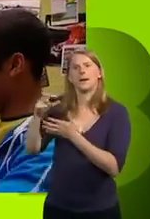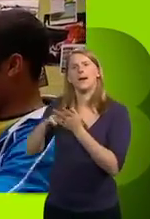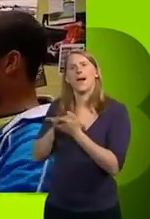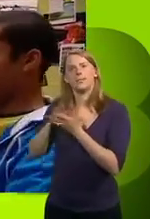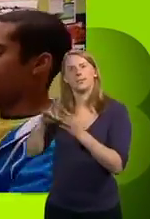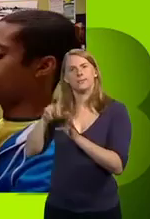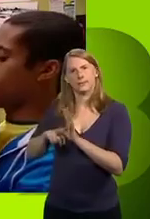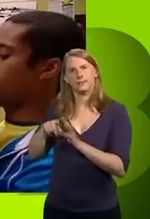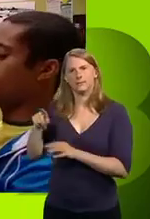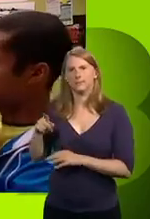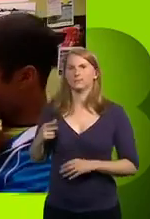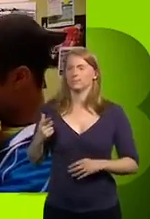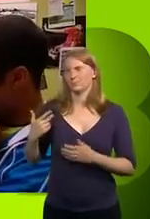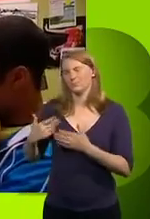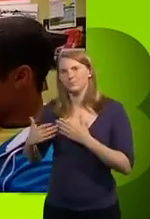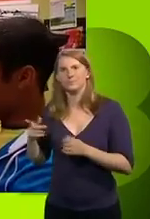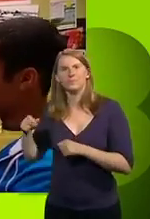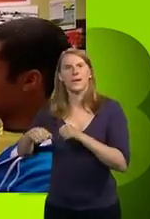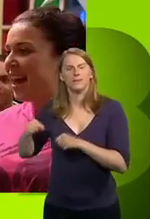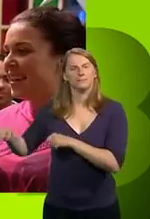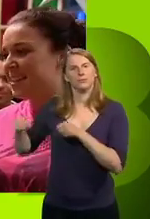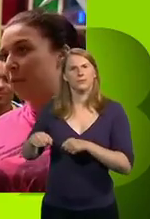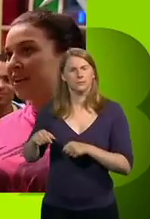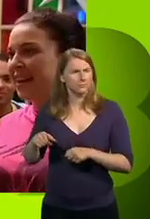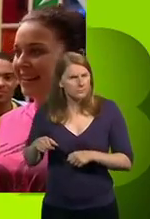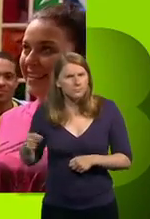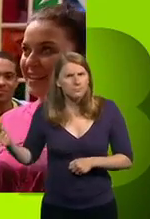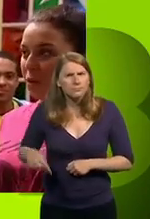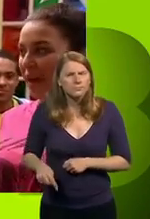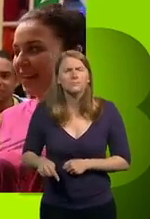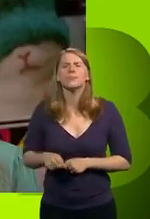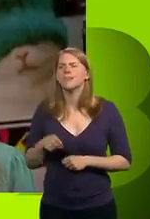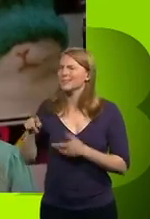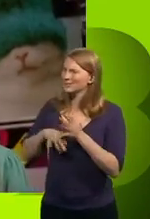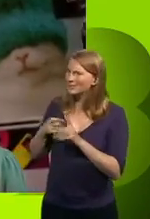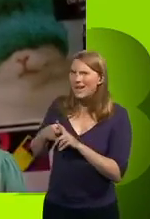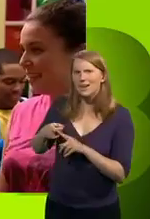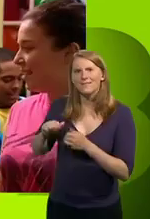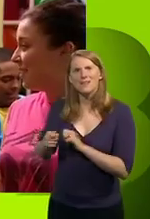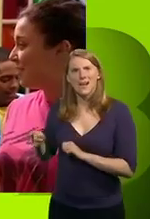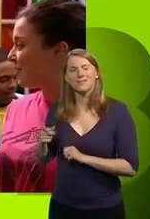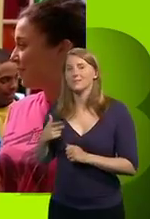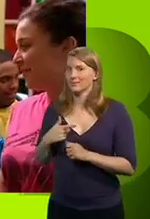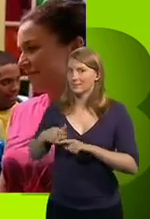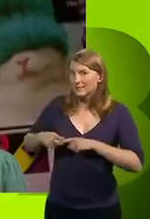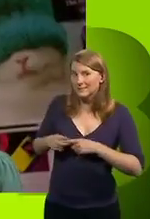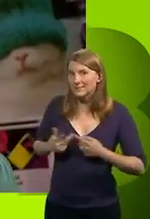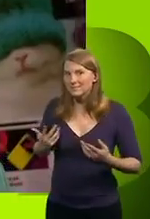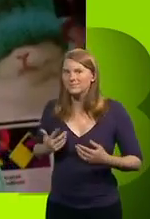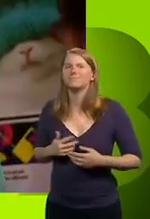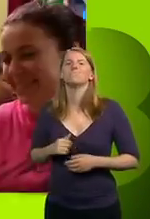Oh, hi, you must be Jack's friends. Is it okay if we do some knitting here? Yeah. Come on in, knit away. I think what you're doing for homeless dogs is